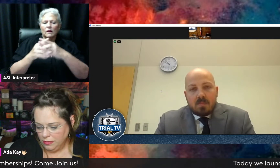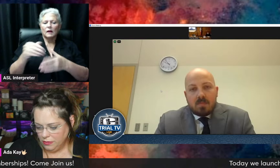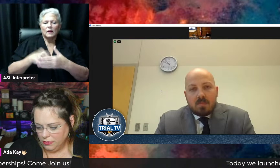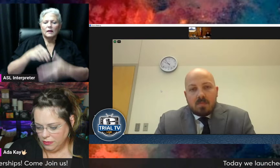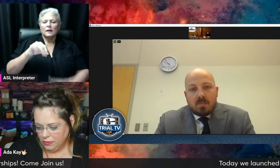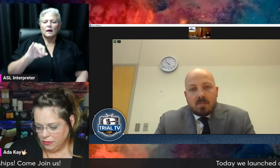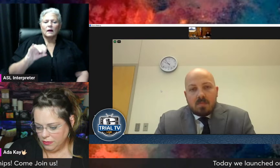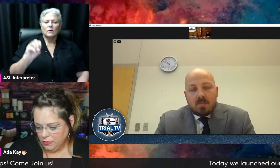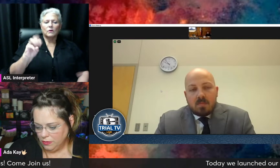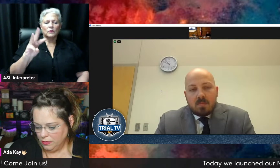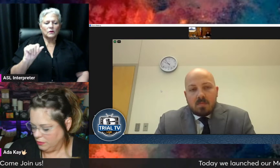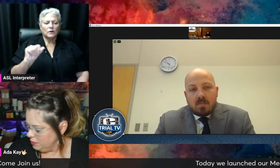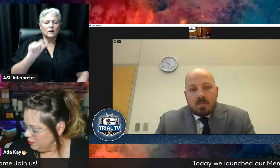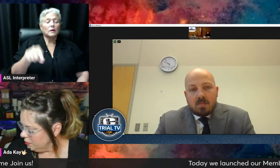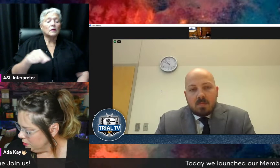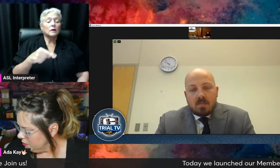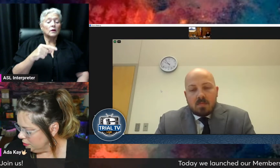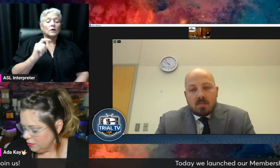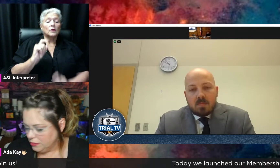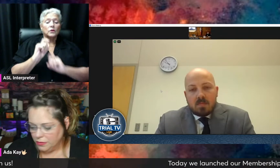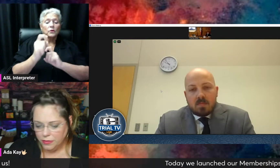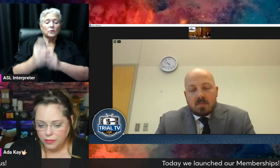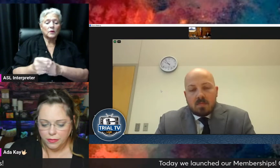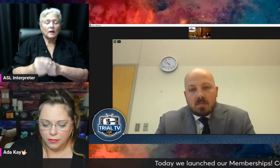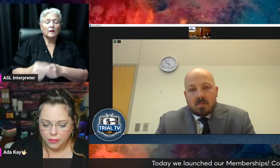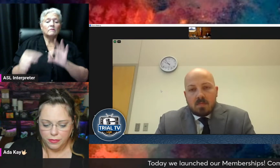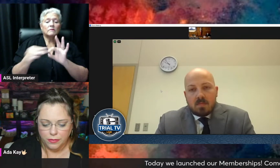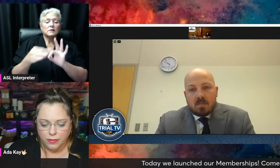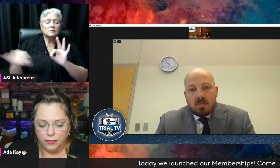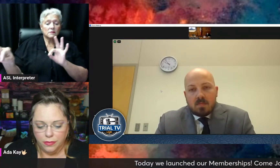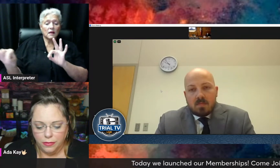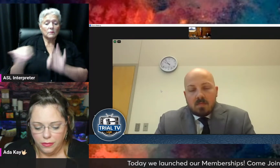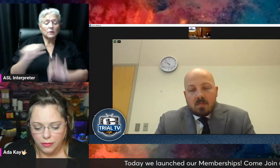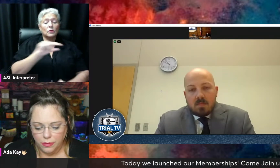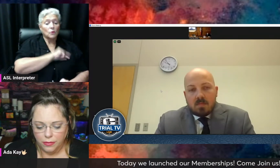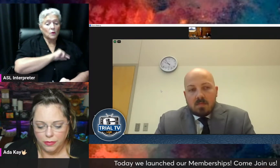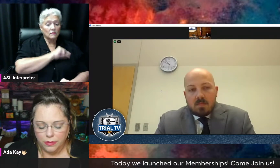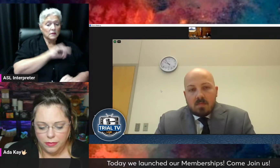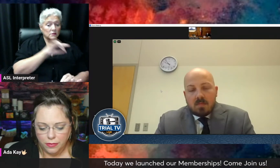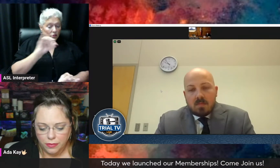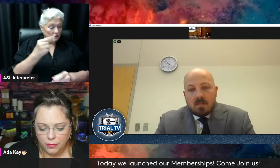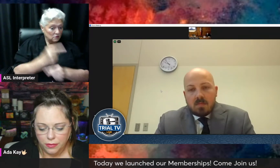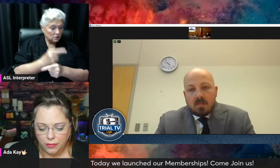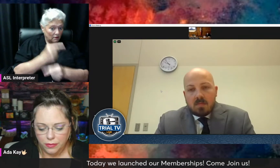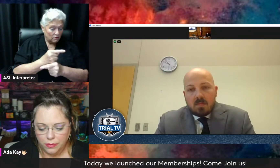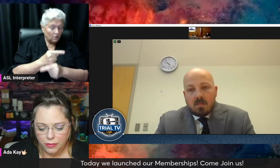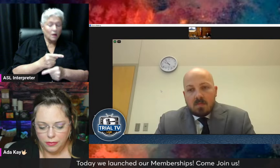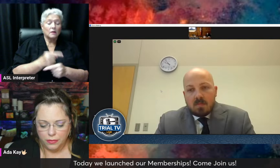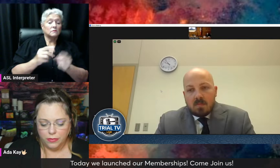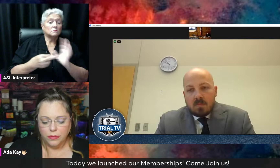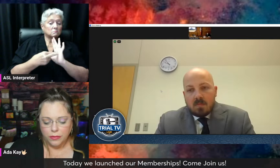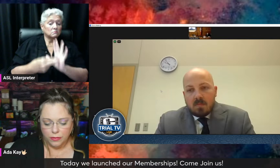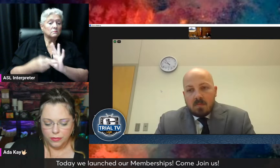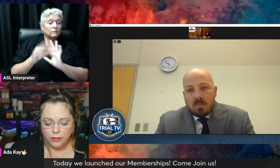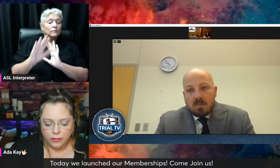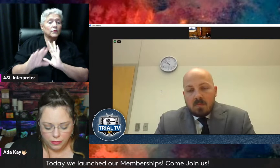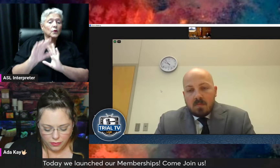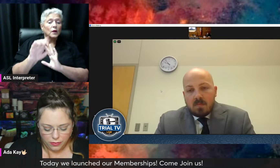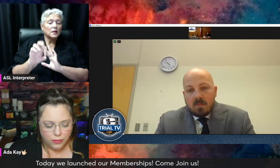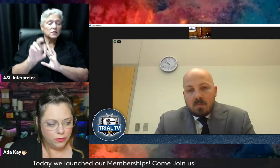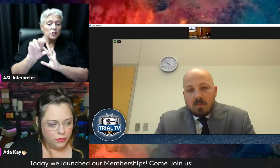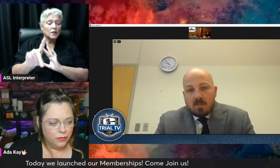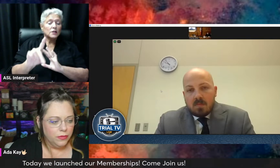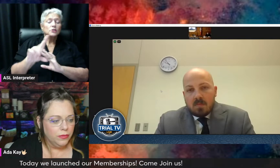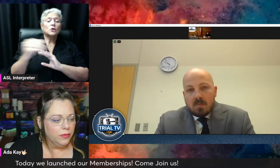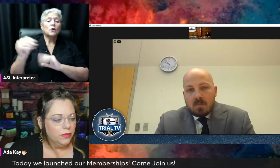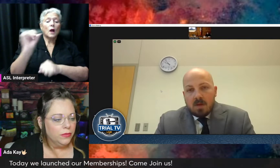You provided a statement of qualifications. Is that an accurate representation of your educational and work history as well as your